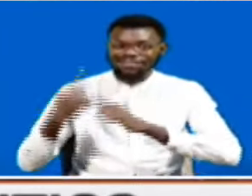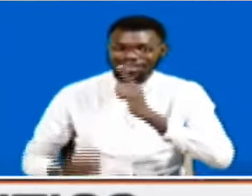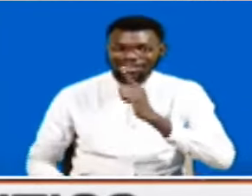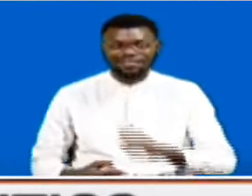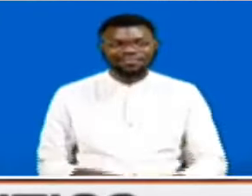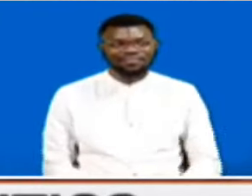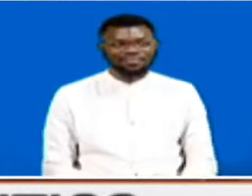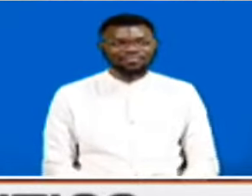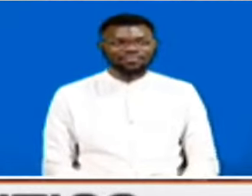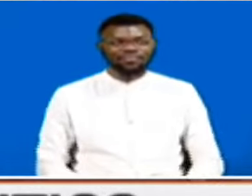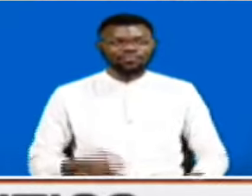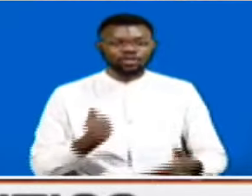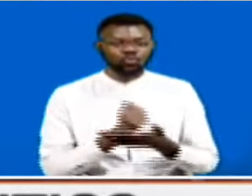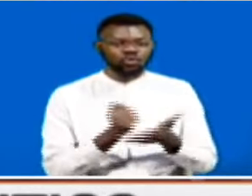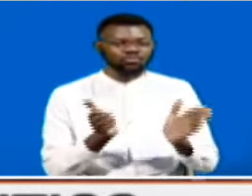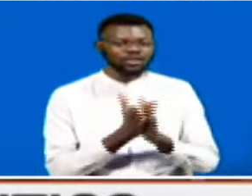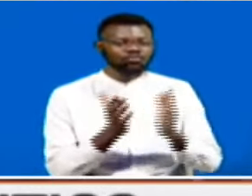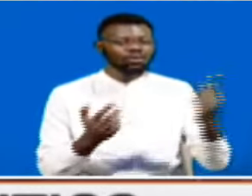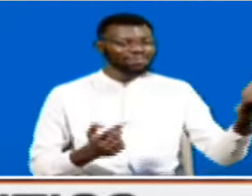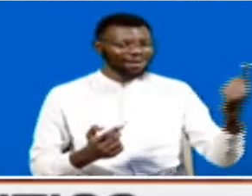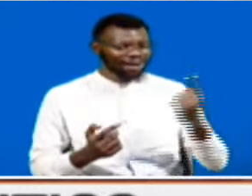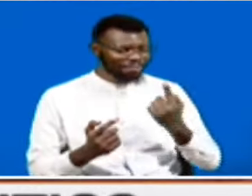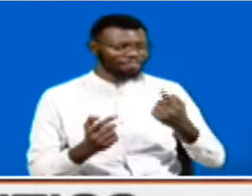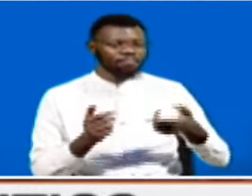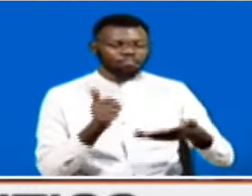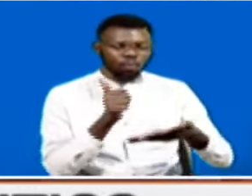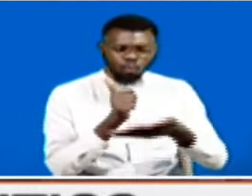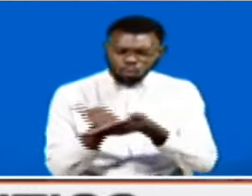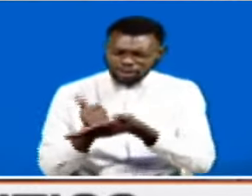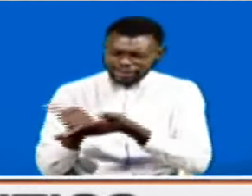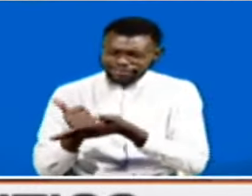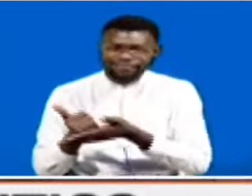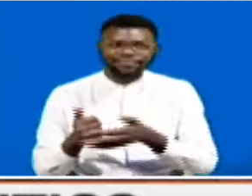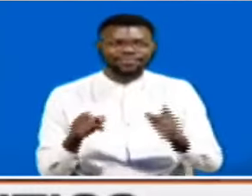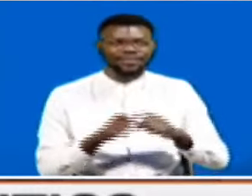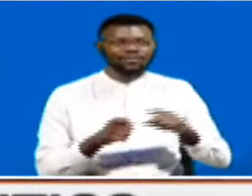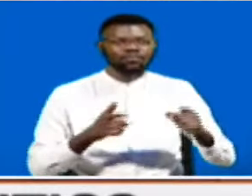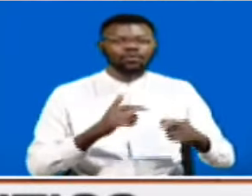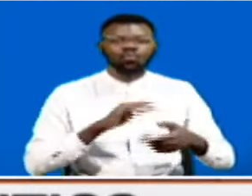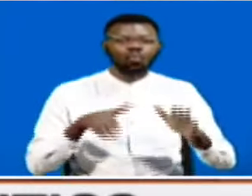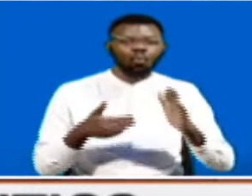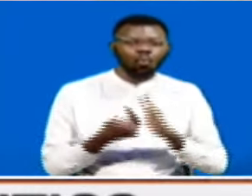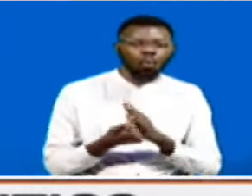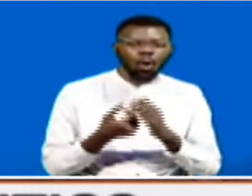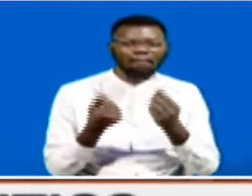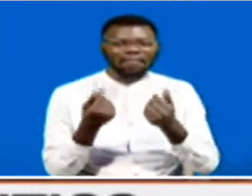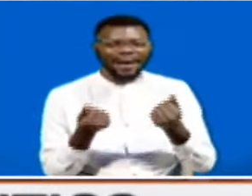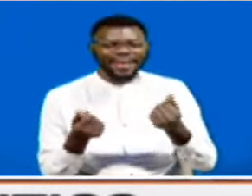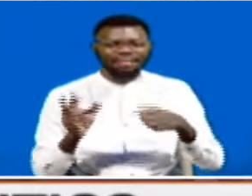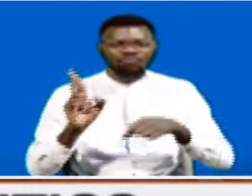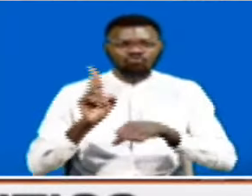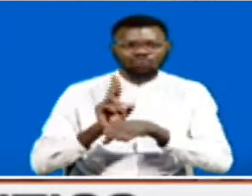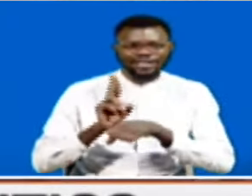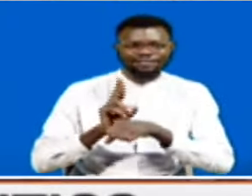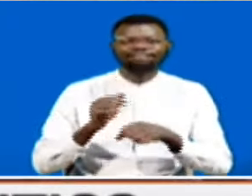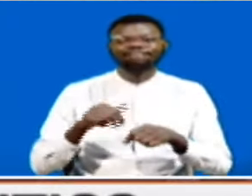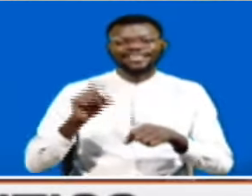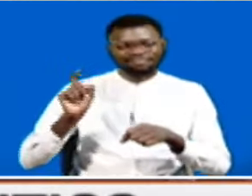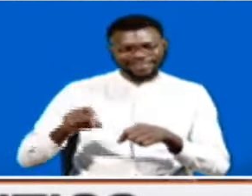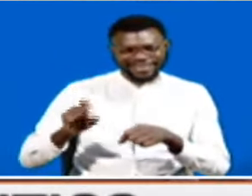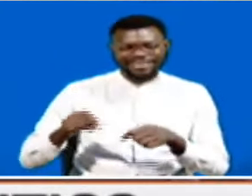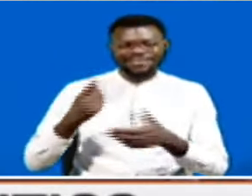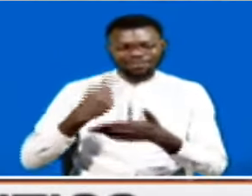The auditor general audits you, mm-hmm. and all expenditure is also approved by the control of